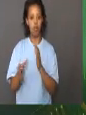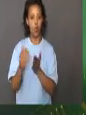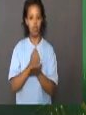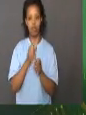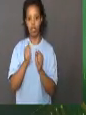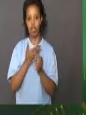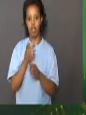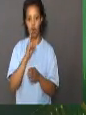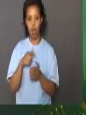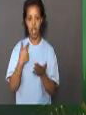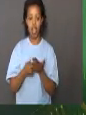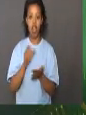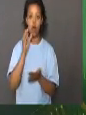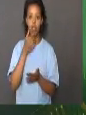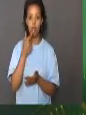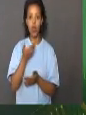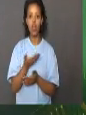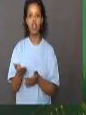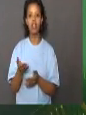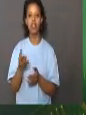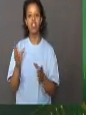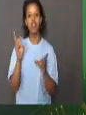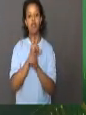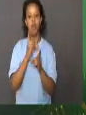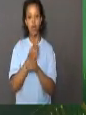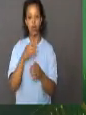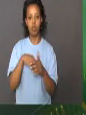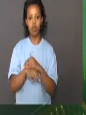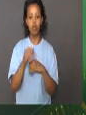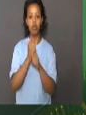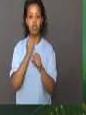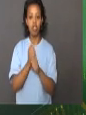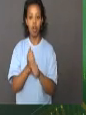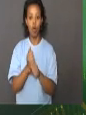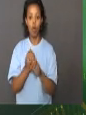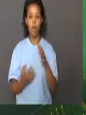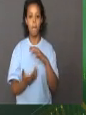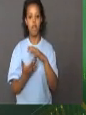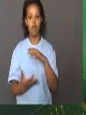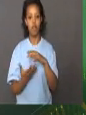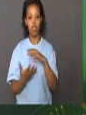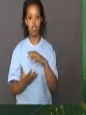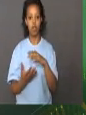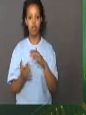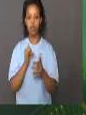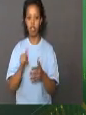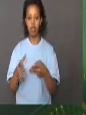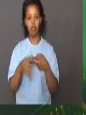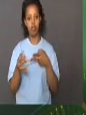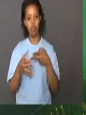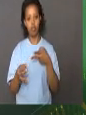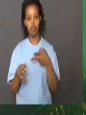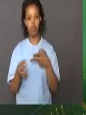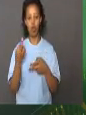Vinegar is produced by fermenting beer, wine, or cider for